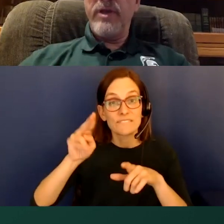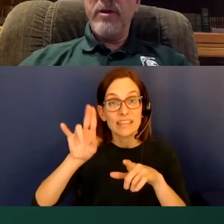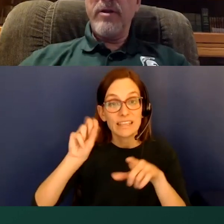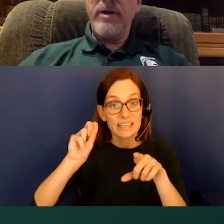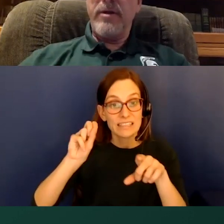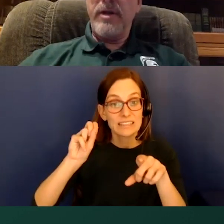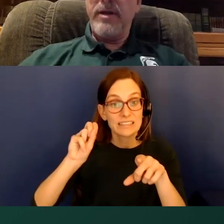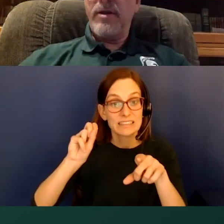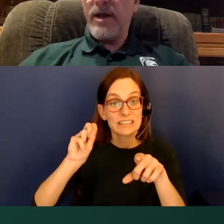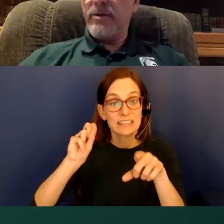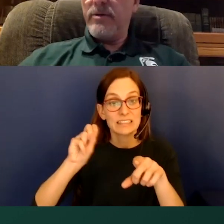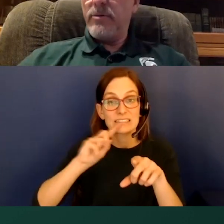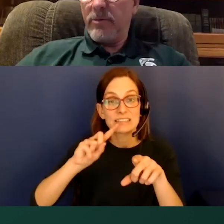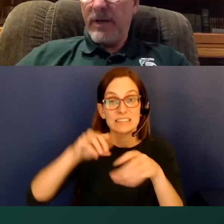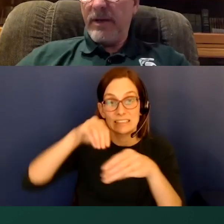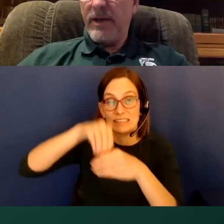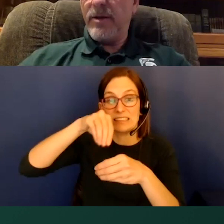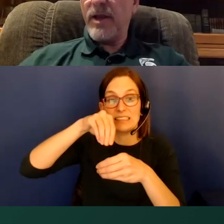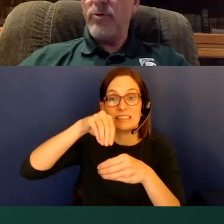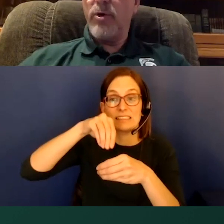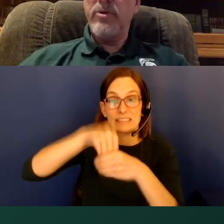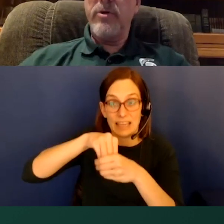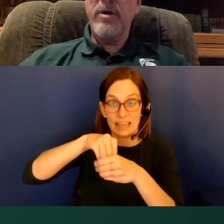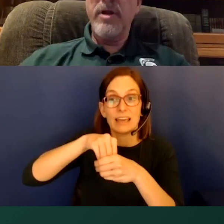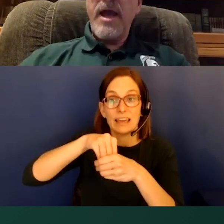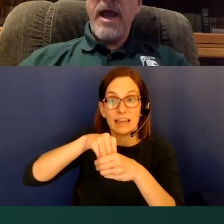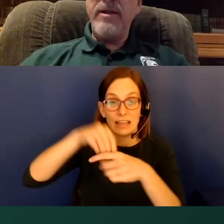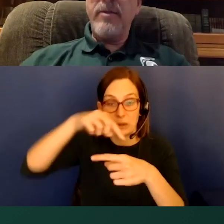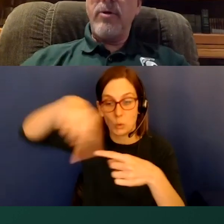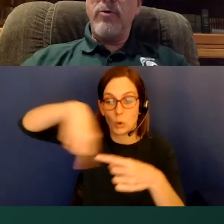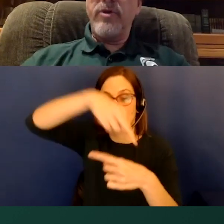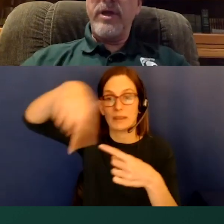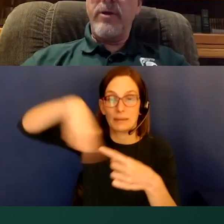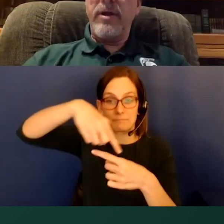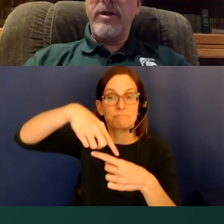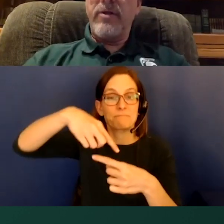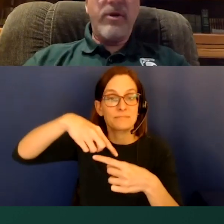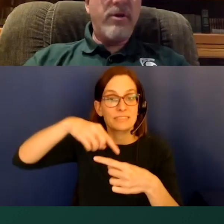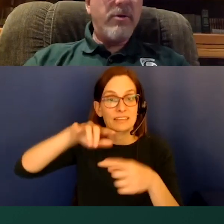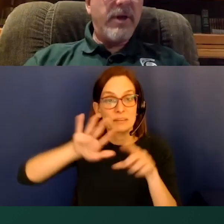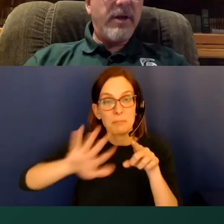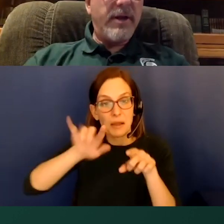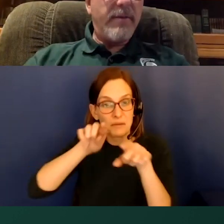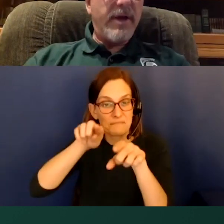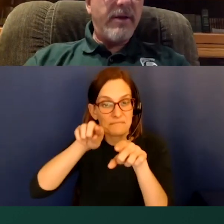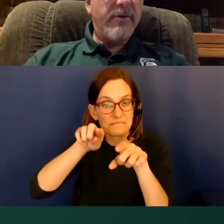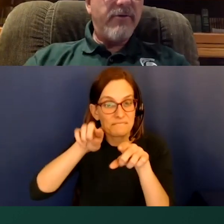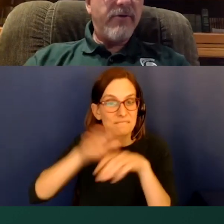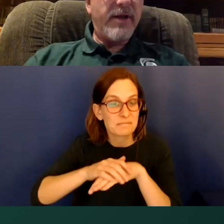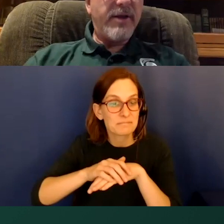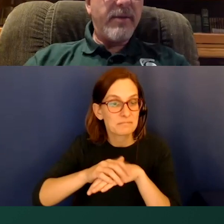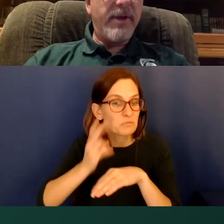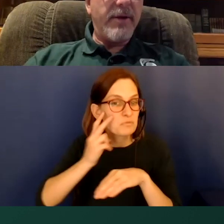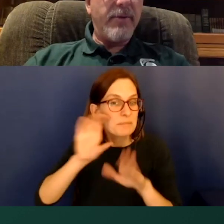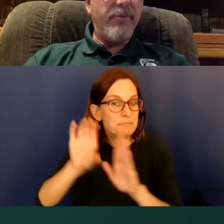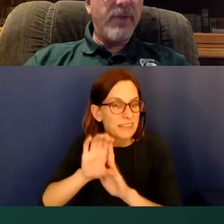beautiful Venus. It is inside or an inside orbit to us. And it's about over here as it's just, oh, I got to get